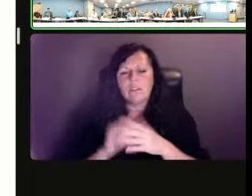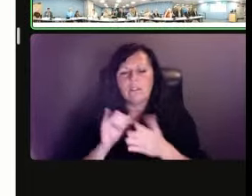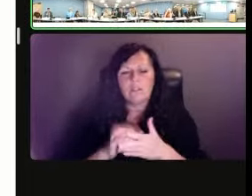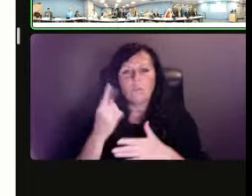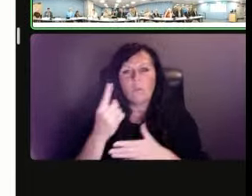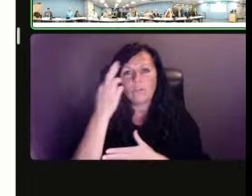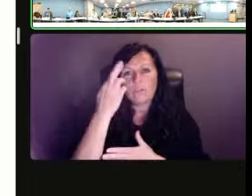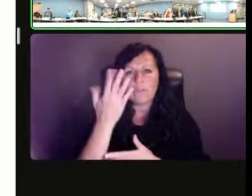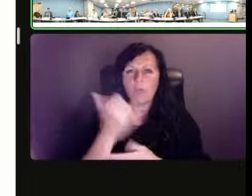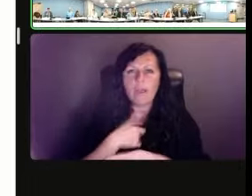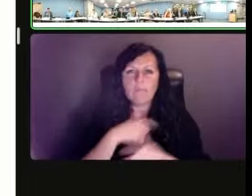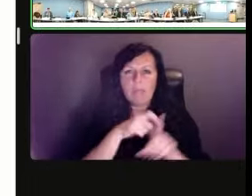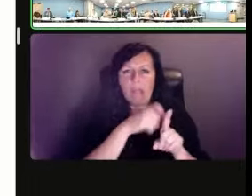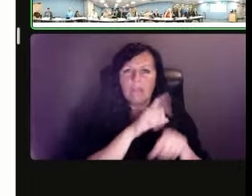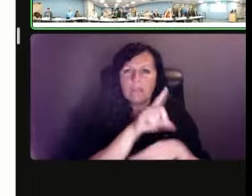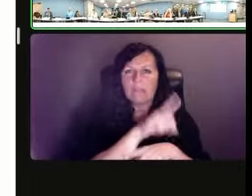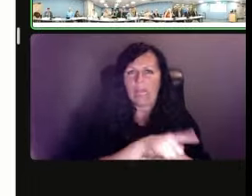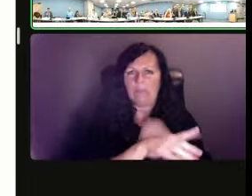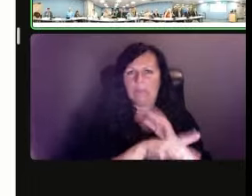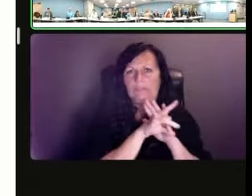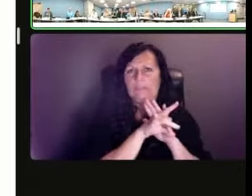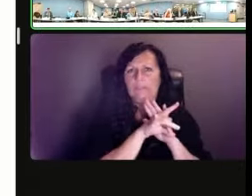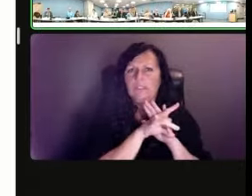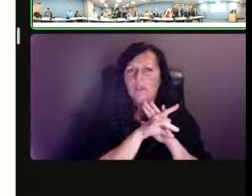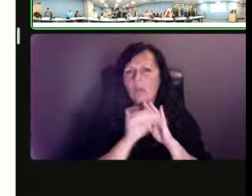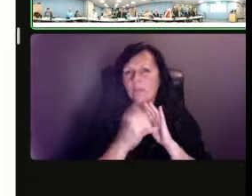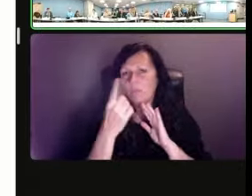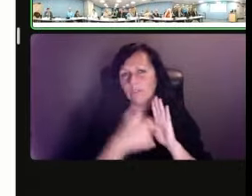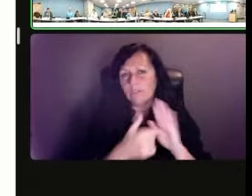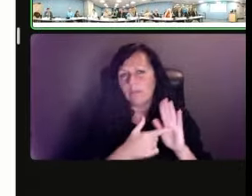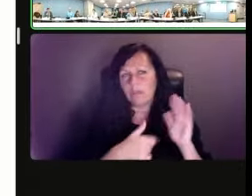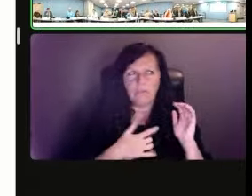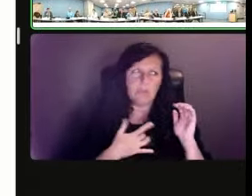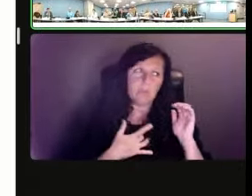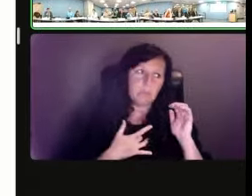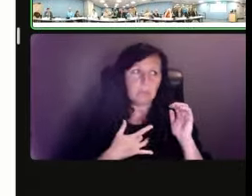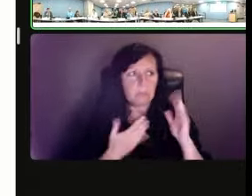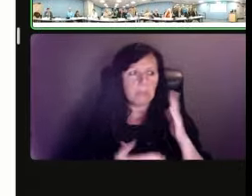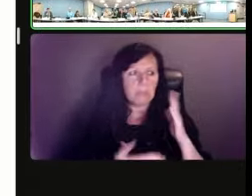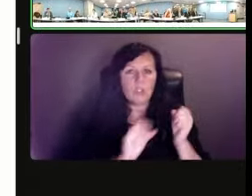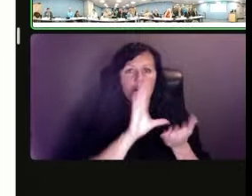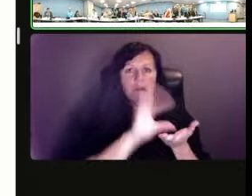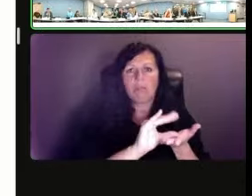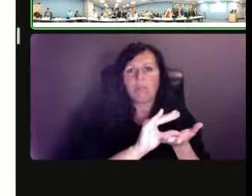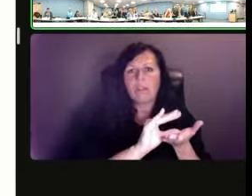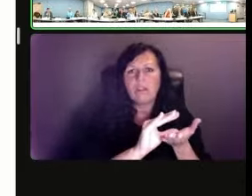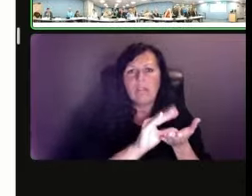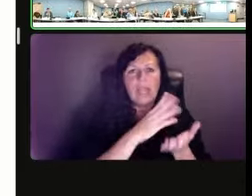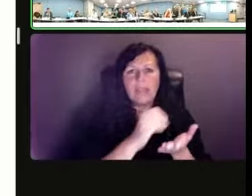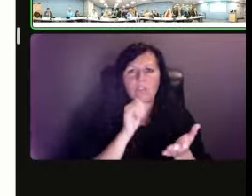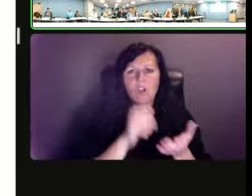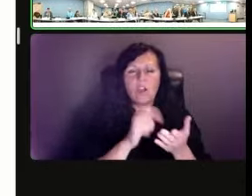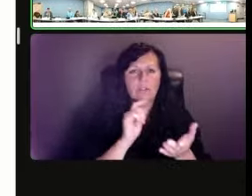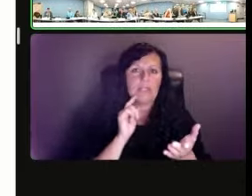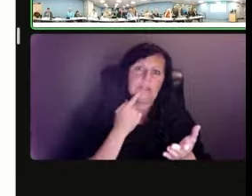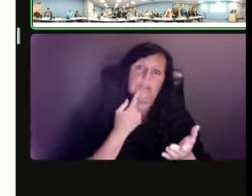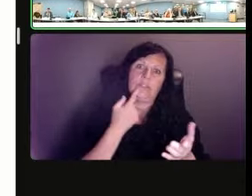picking on the library as an example of one of the things I could think of that might be less harmful for our community, but still